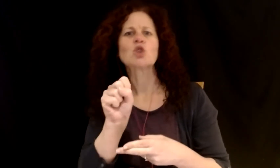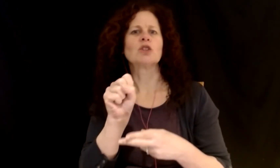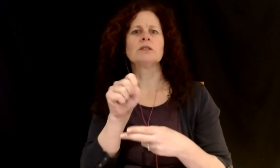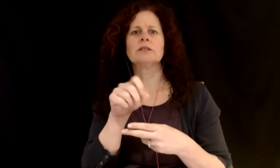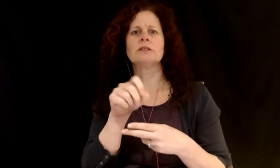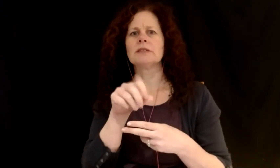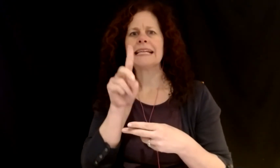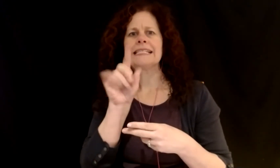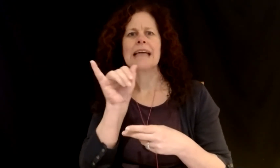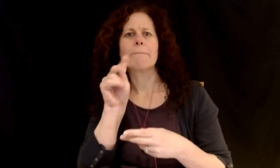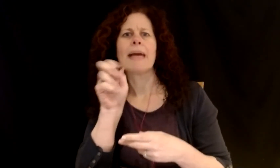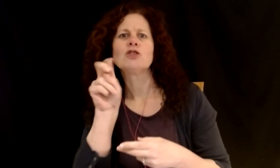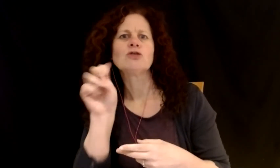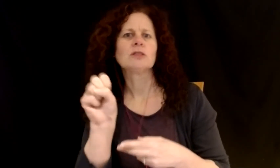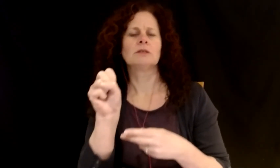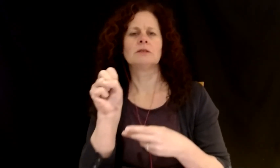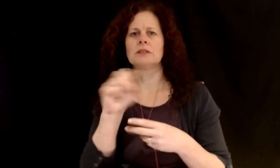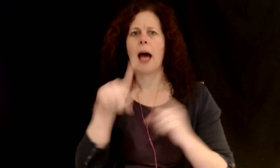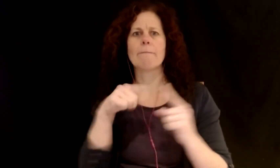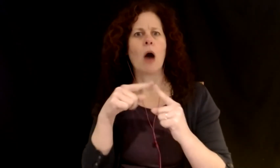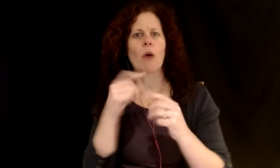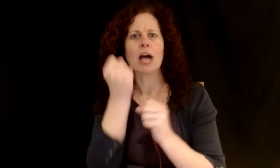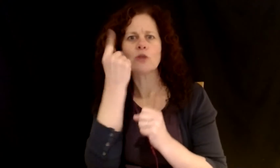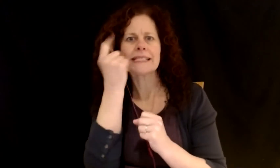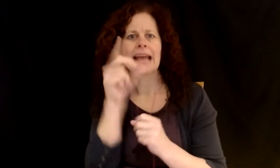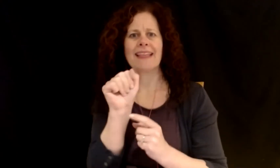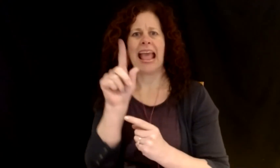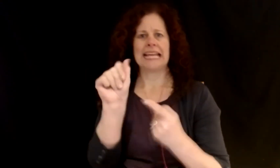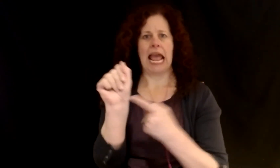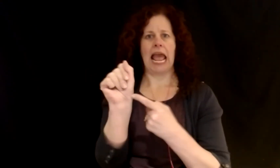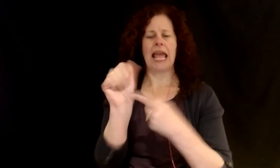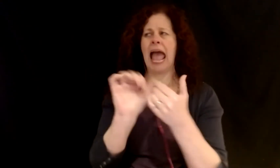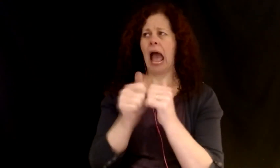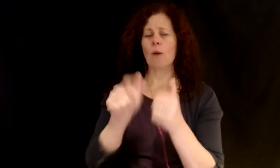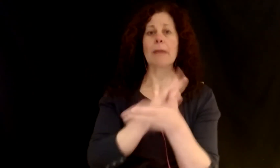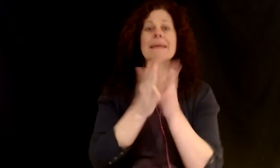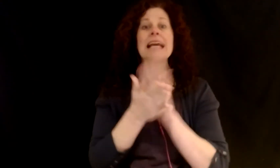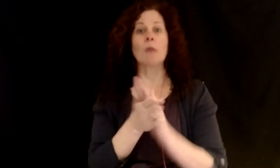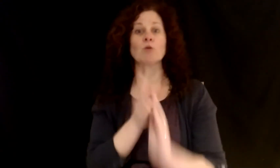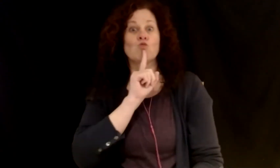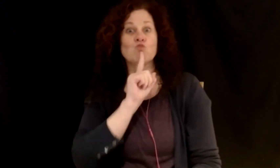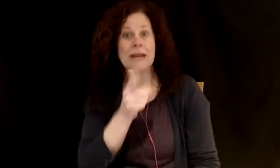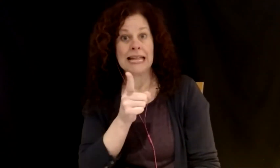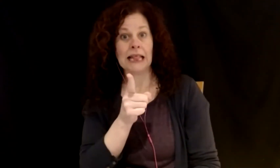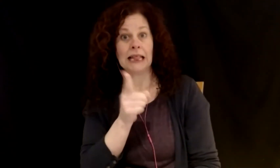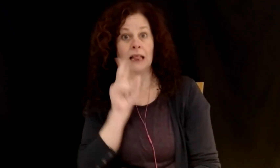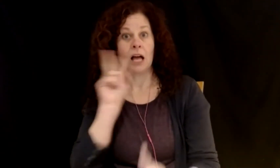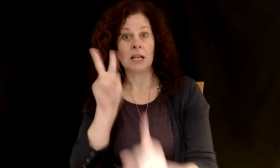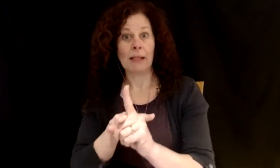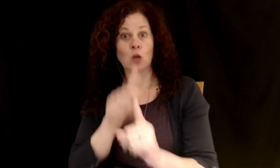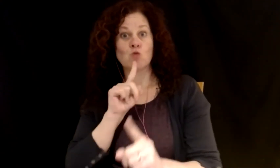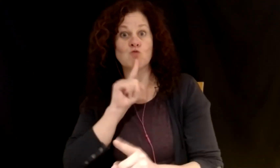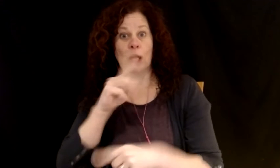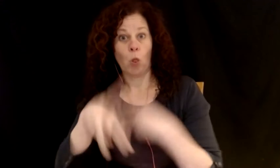inclusion, making the ADA real, is through the budgetary process. And the budgetary